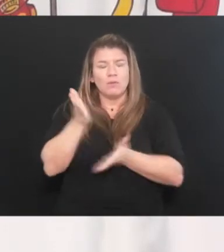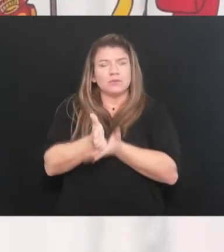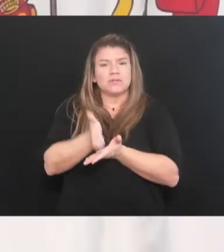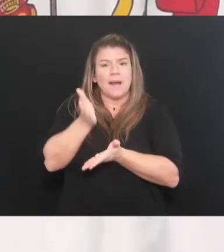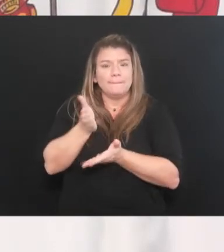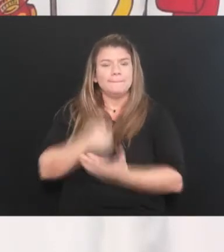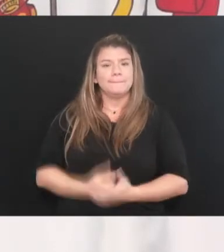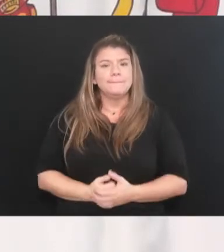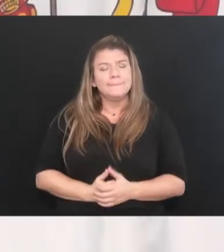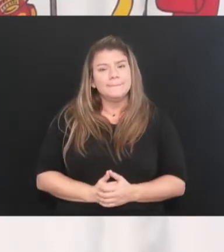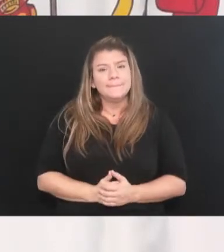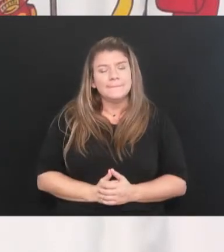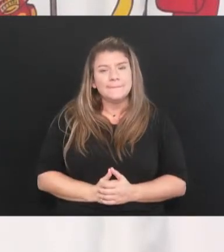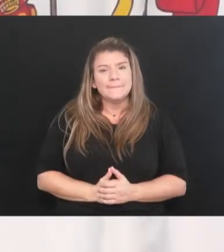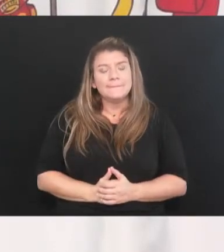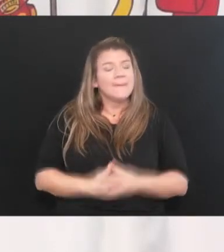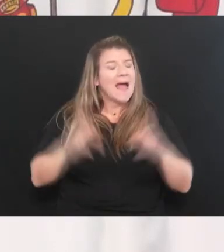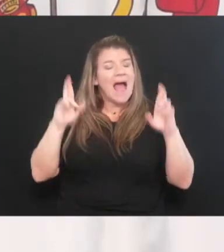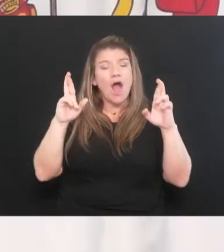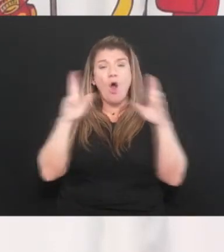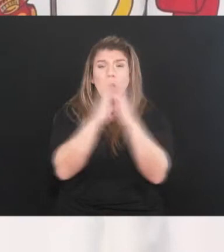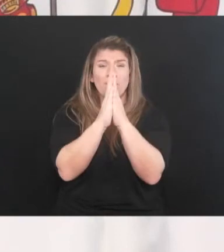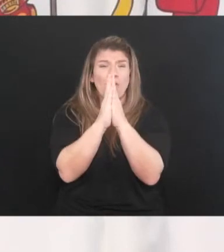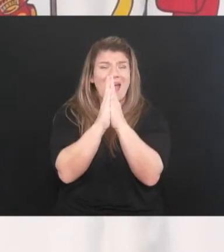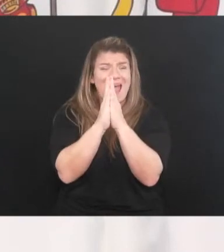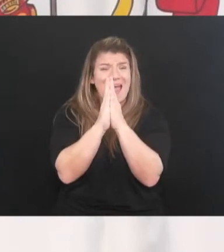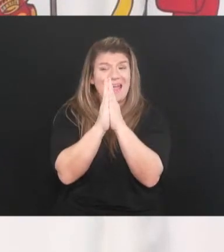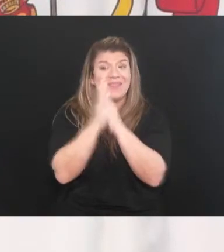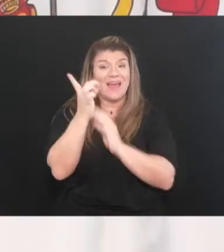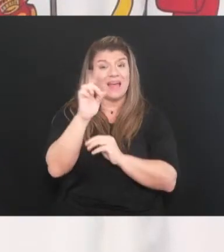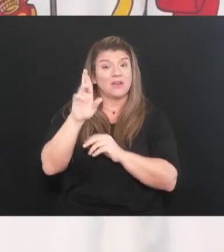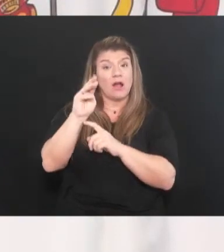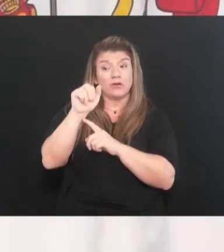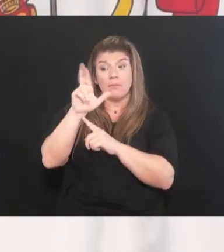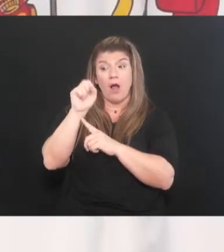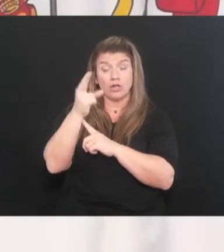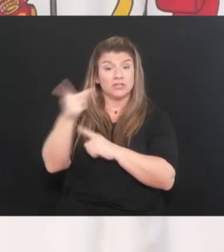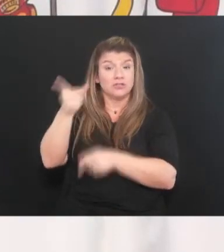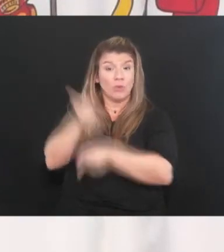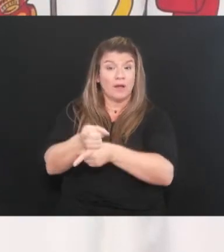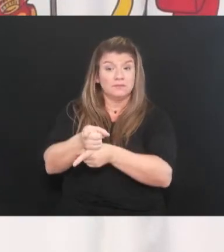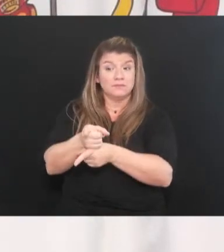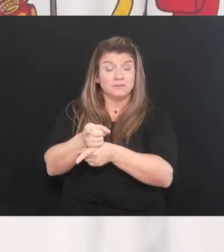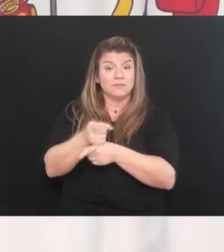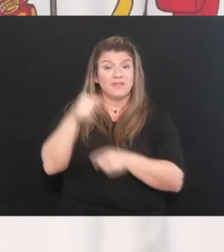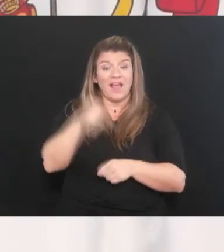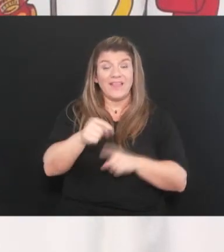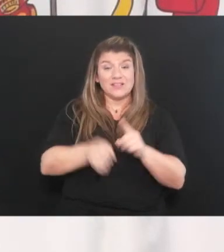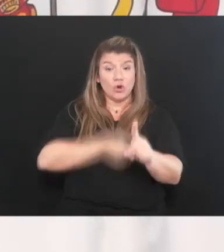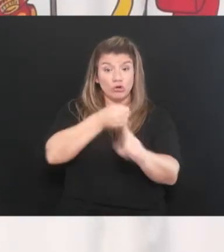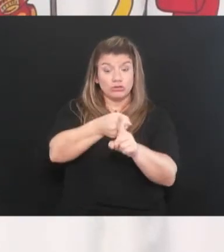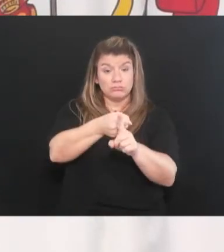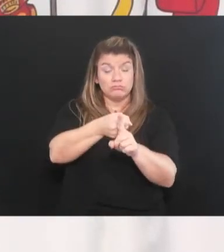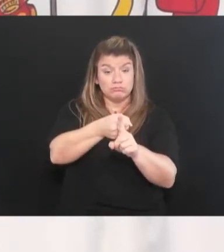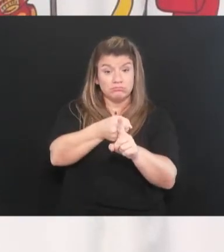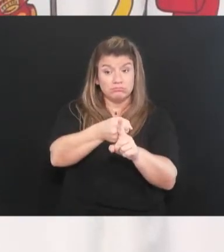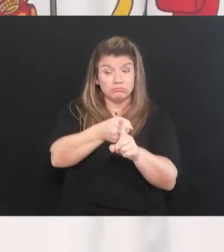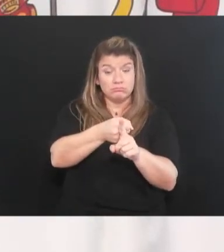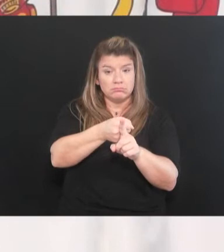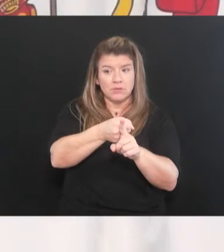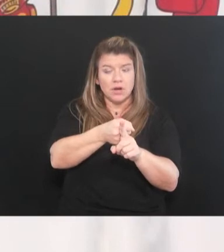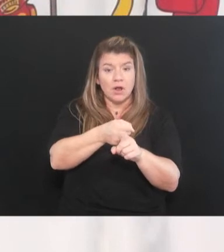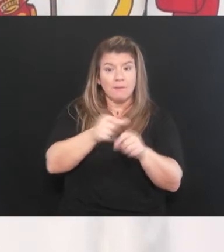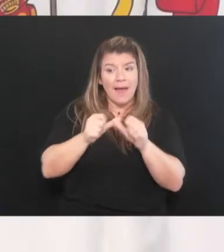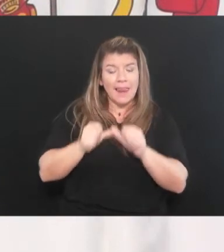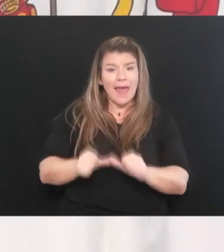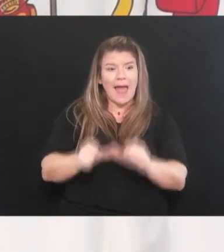thing. I hope and pray Dr. Marsh is right, that this surge, may very well